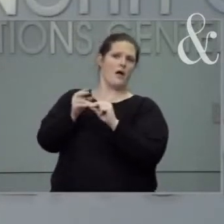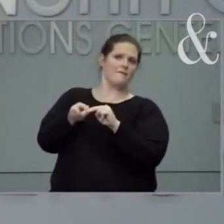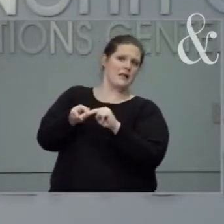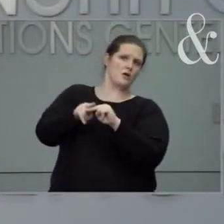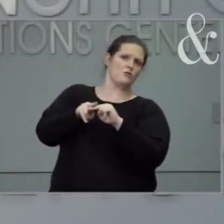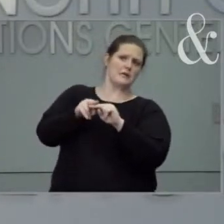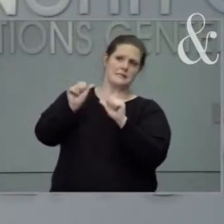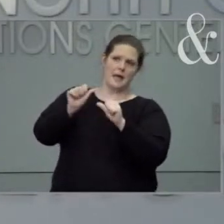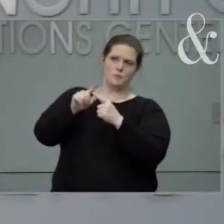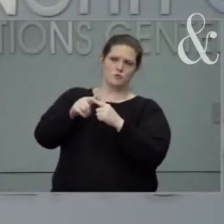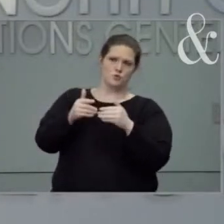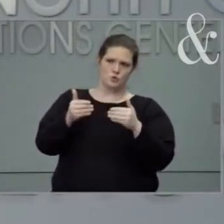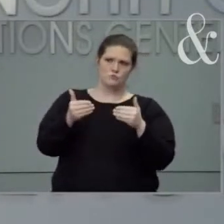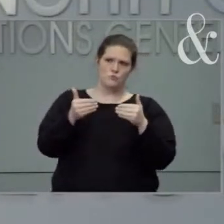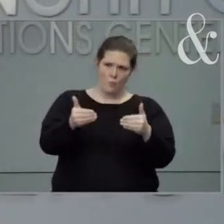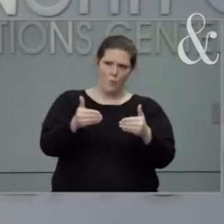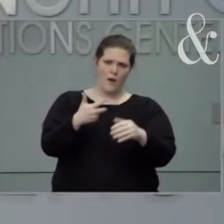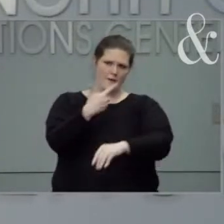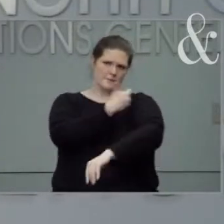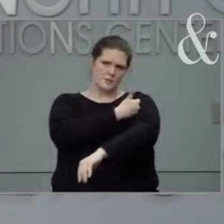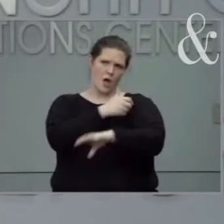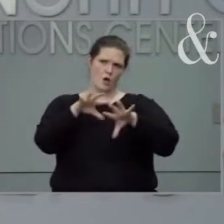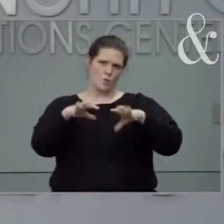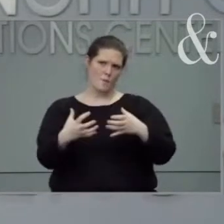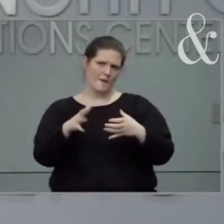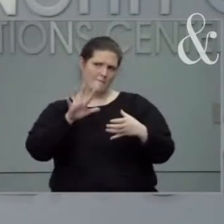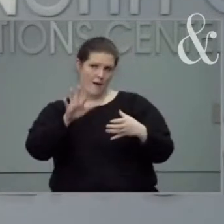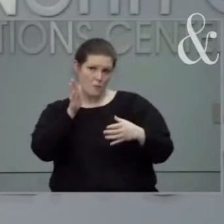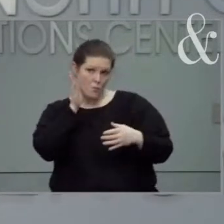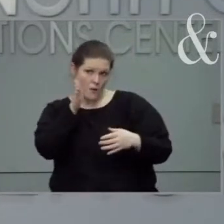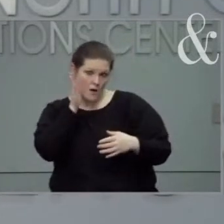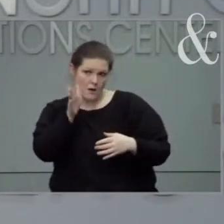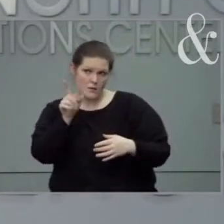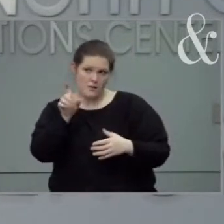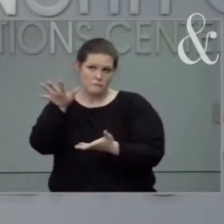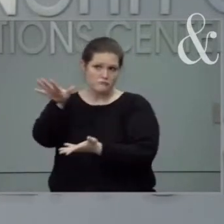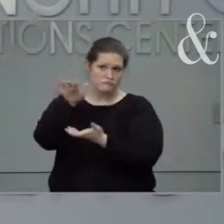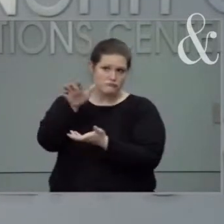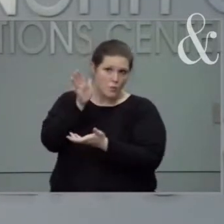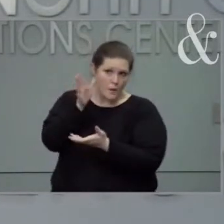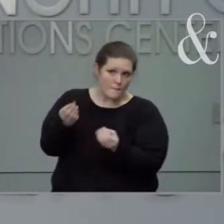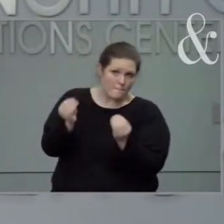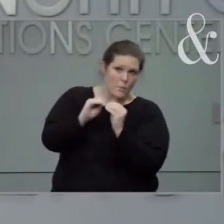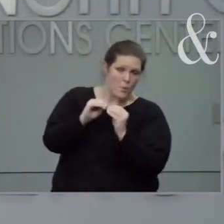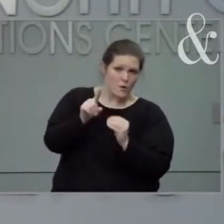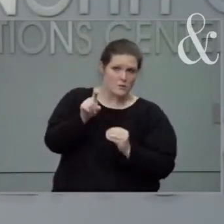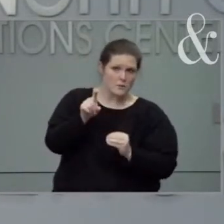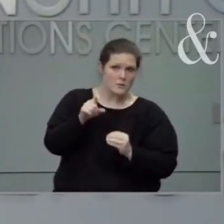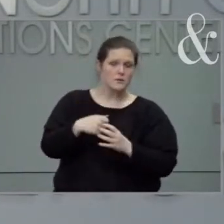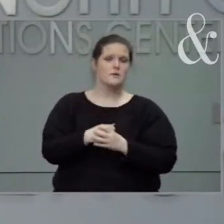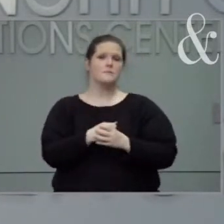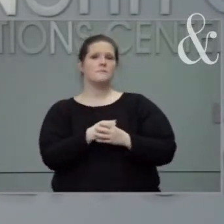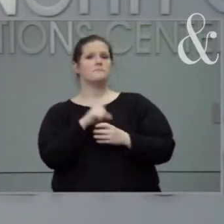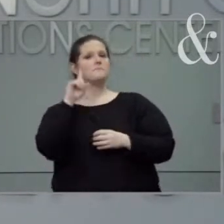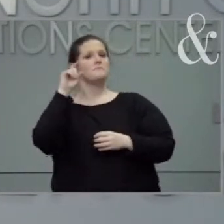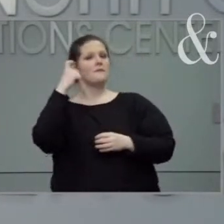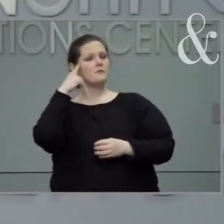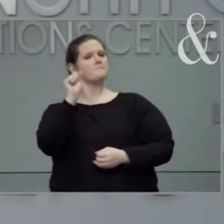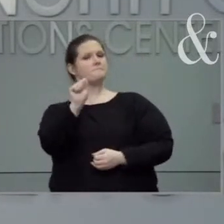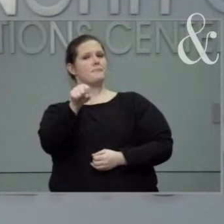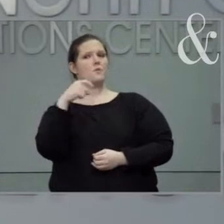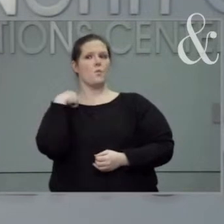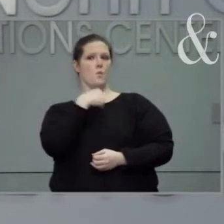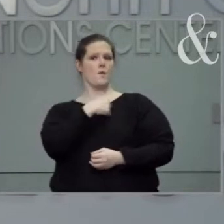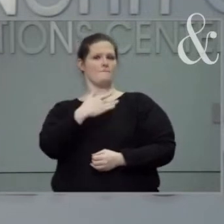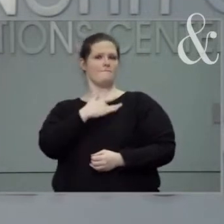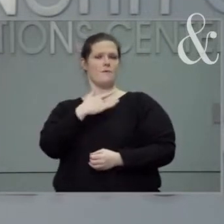time frame? Thank you. We do anticipate an increase in supply. And in fact, Dr. Cohen and I just got